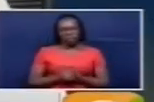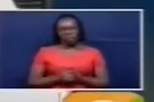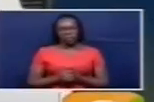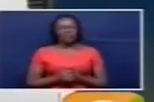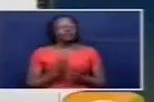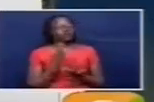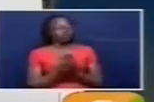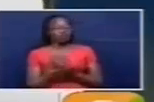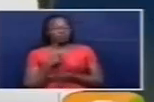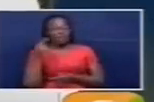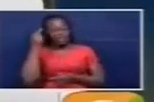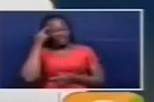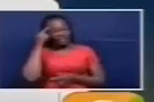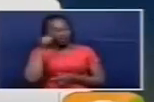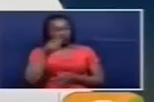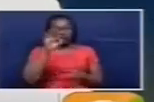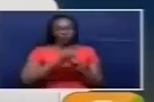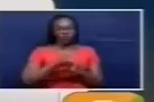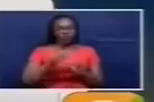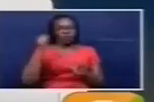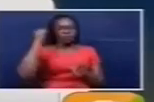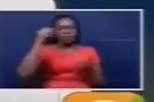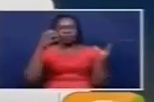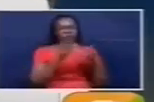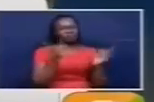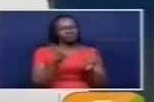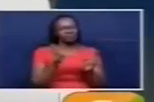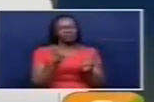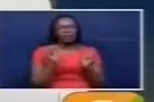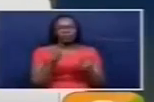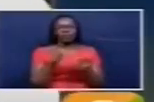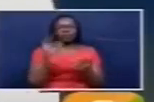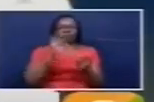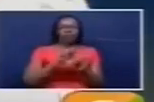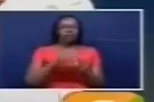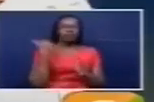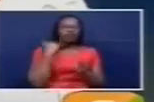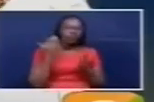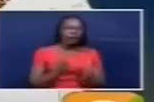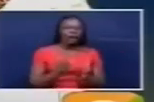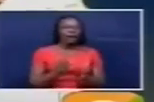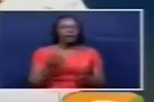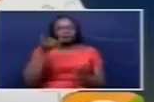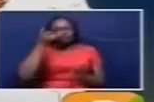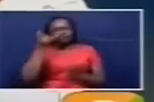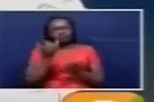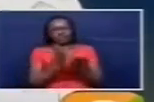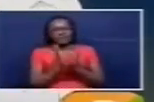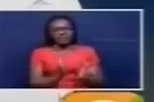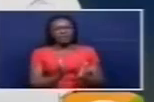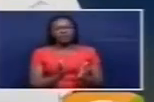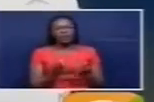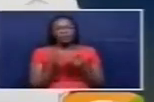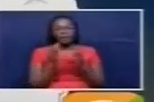mistake. Don't elect party. When you elect party, you're going to elect thugs, drug dealers, crooks. But when you elect a person based on the track record, then you can